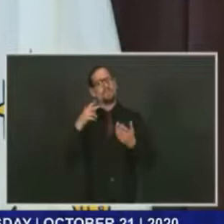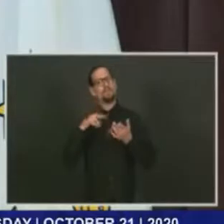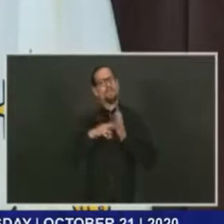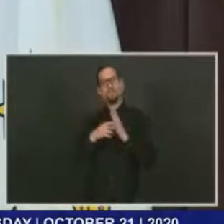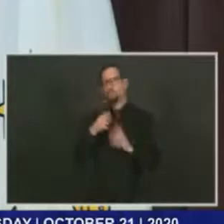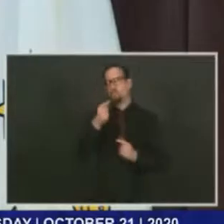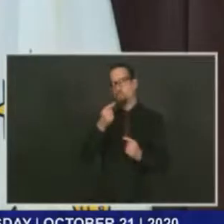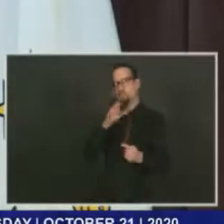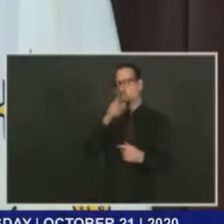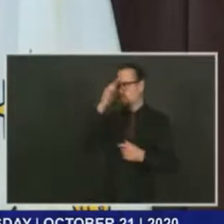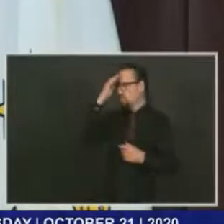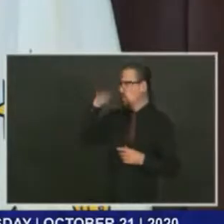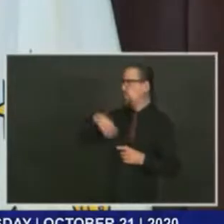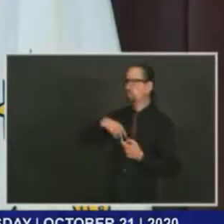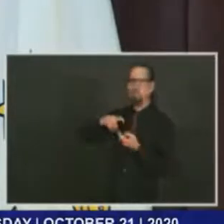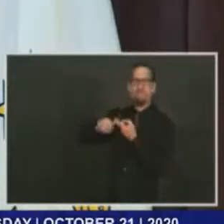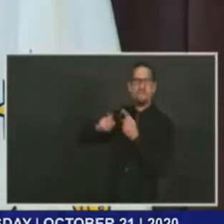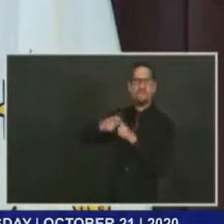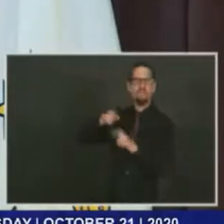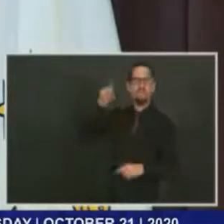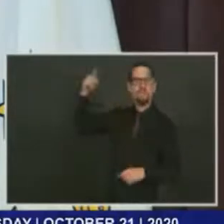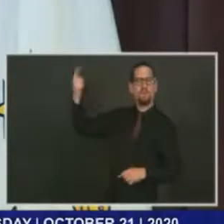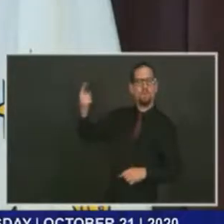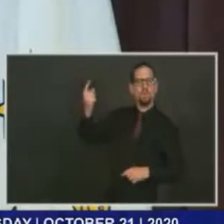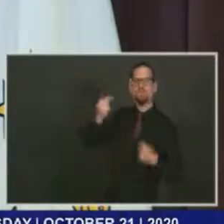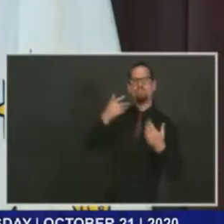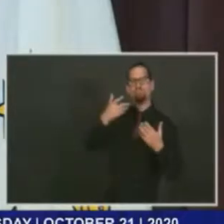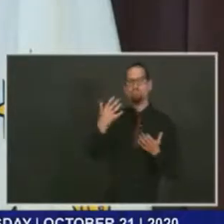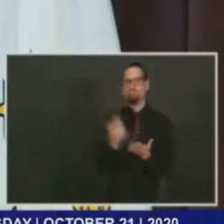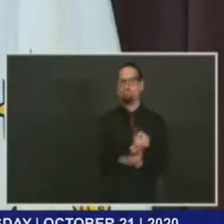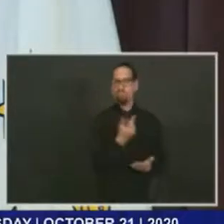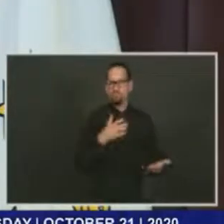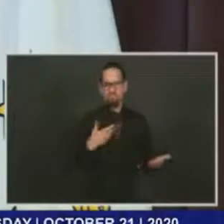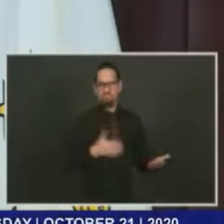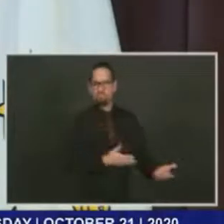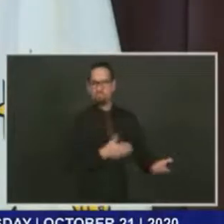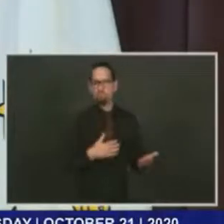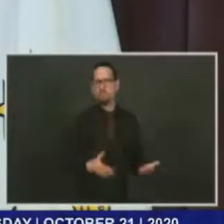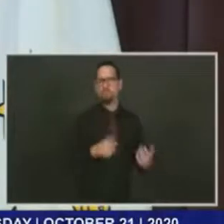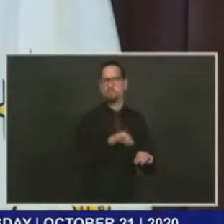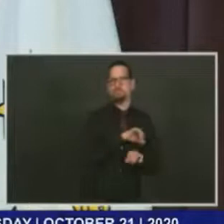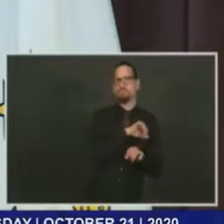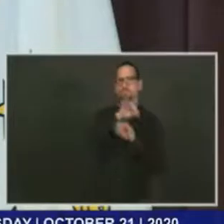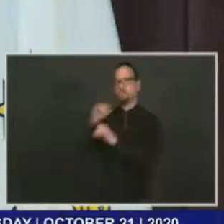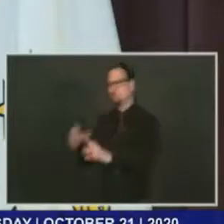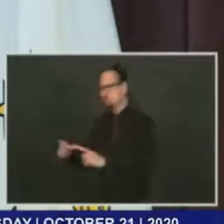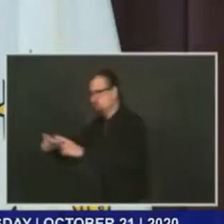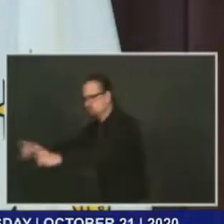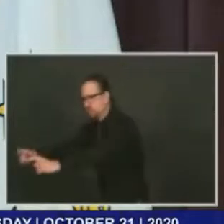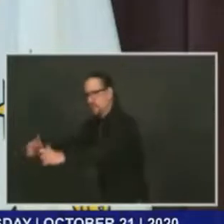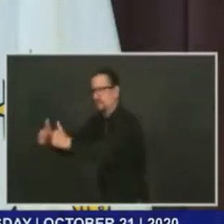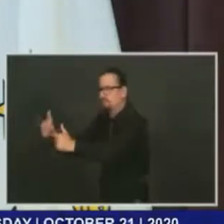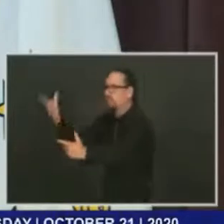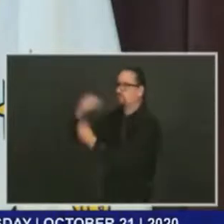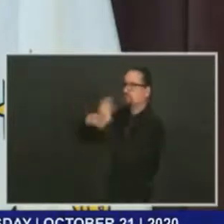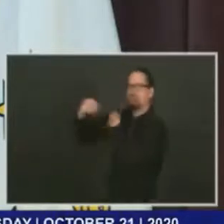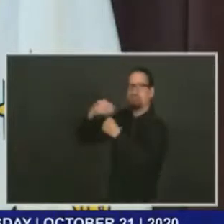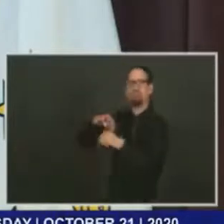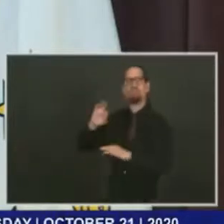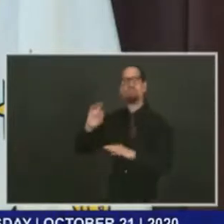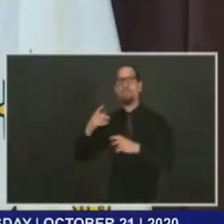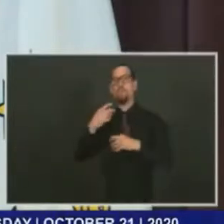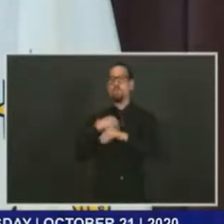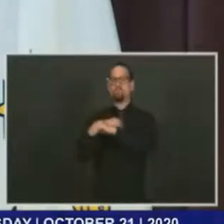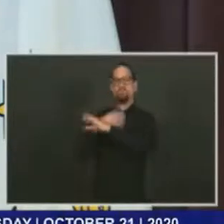get together. Let the people in your life know that you love them. That's important for all of us to be able to